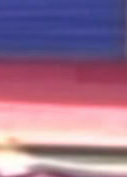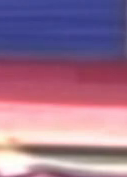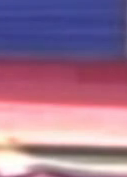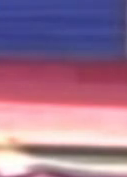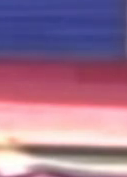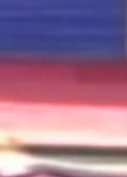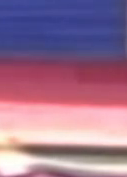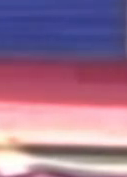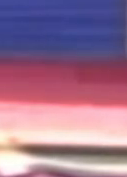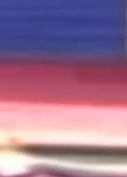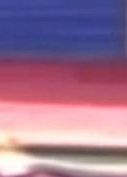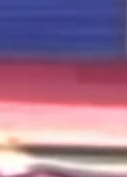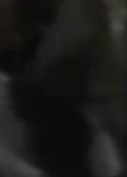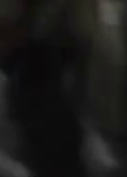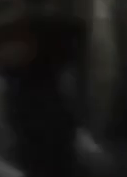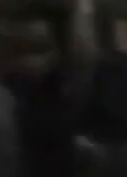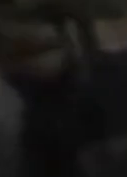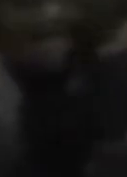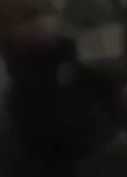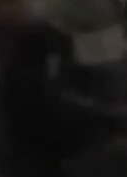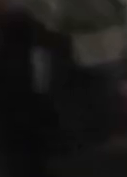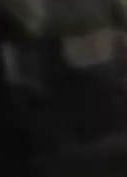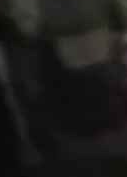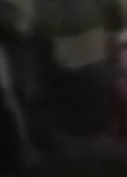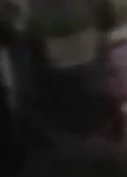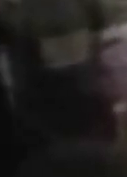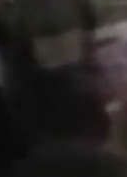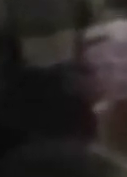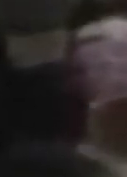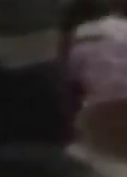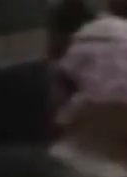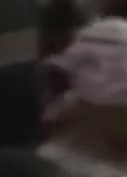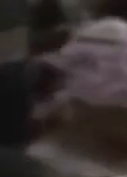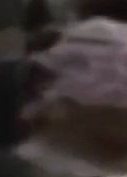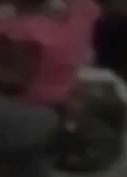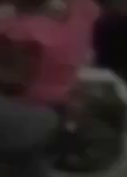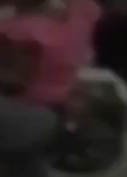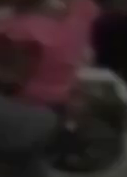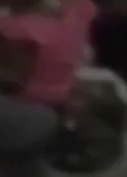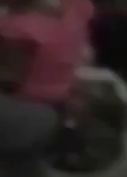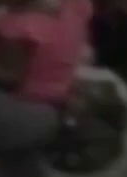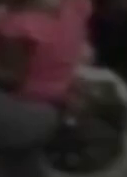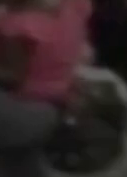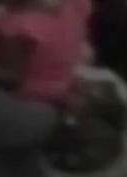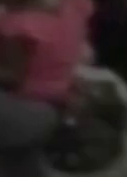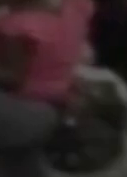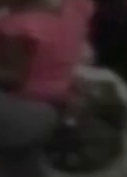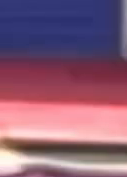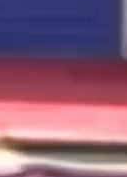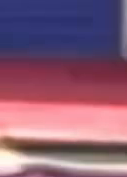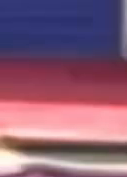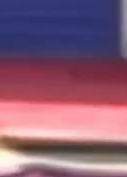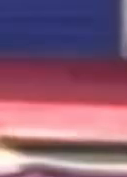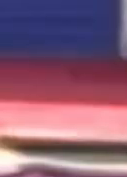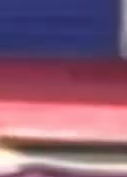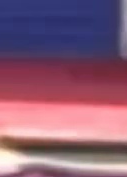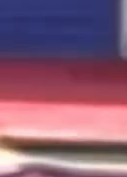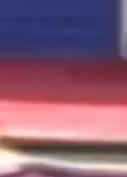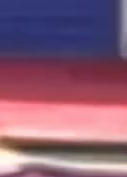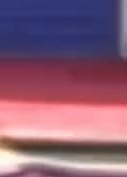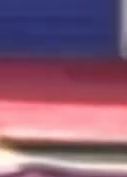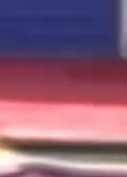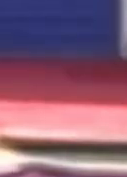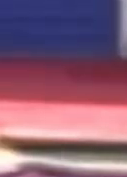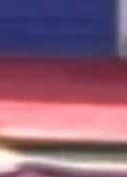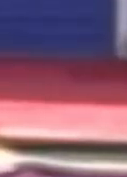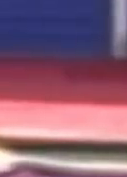Praise the Lord. Okay, hallelujah. Heavenly Father, we thank you. To come tonight,